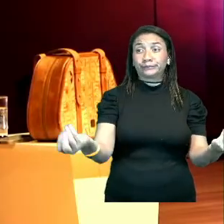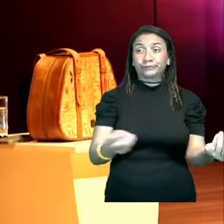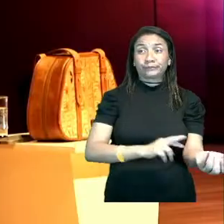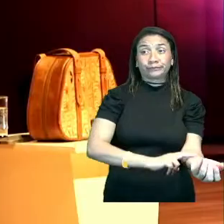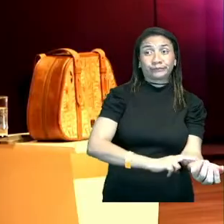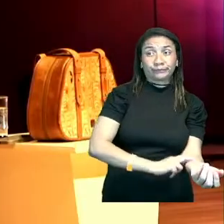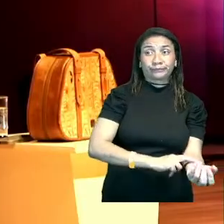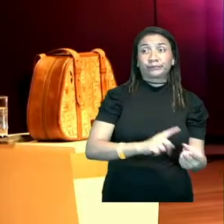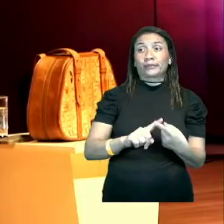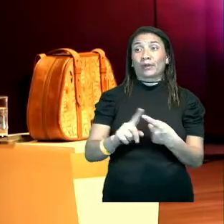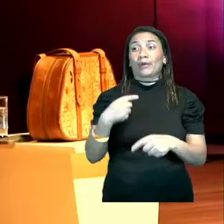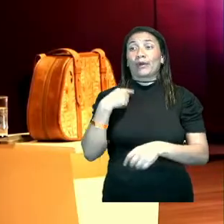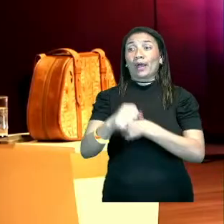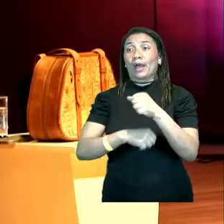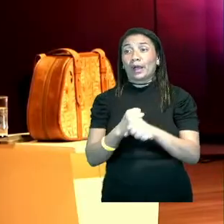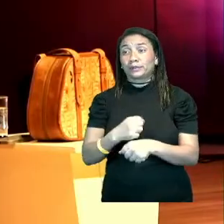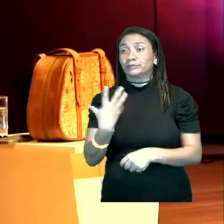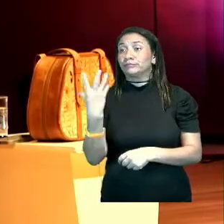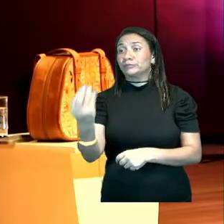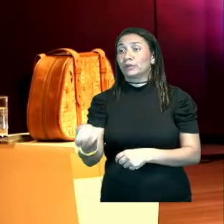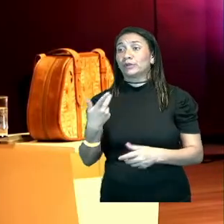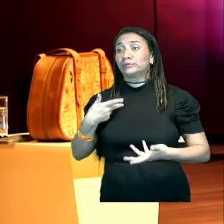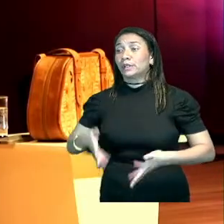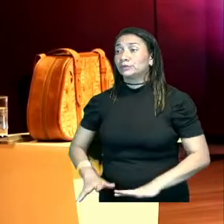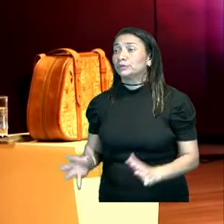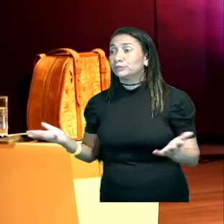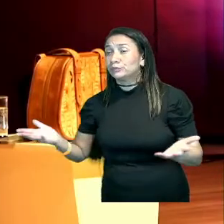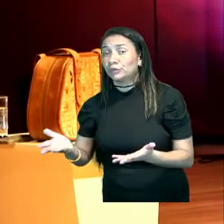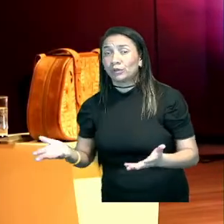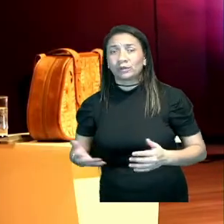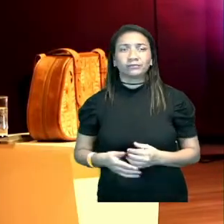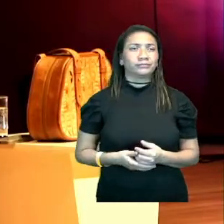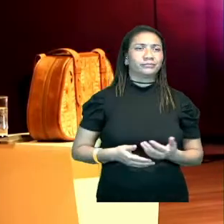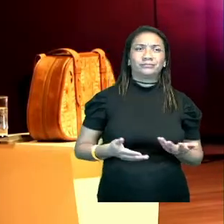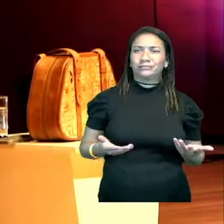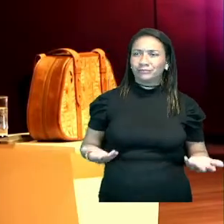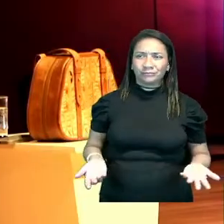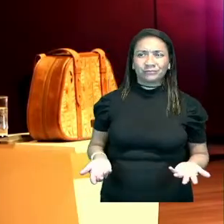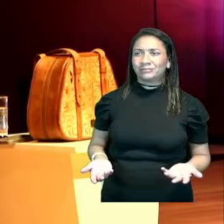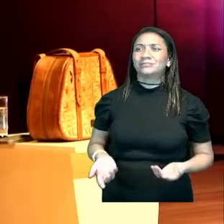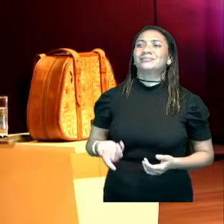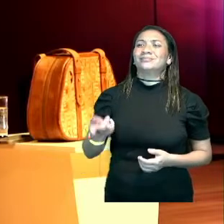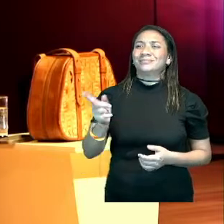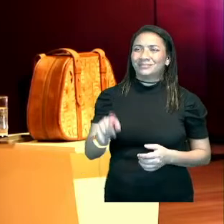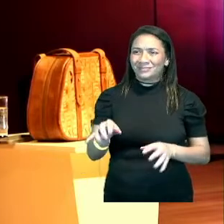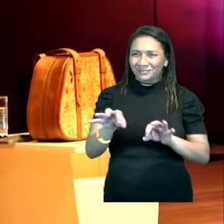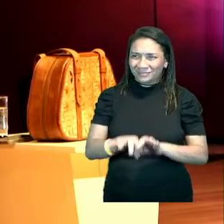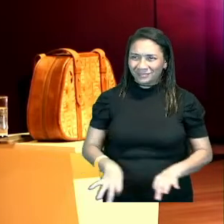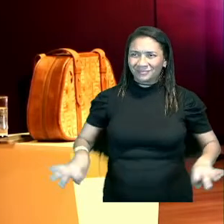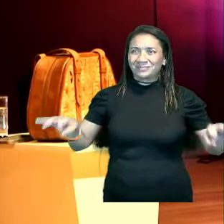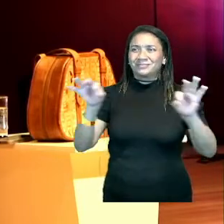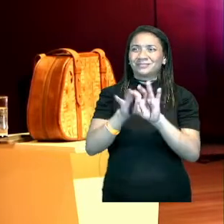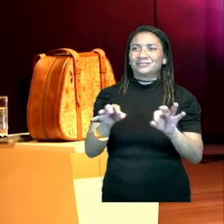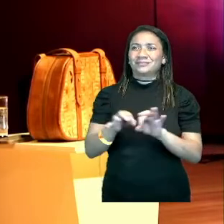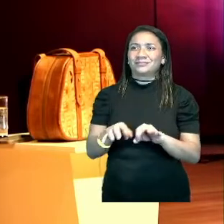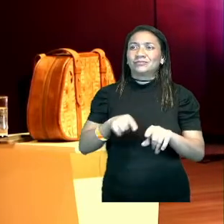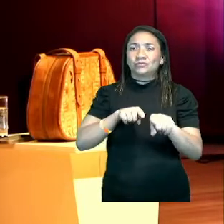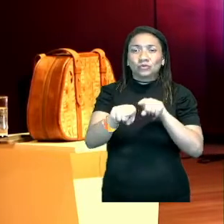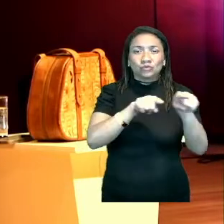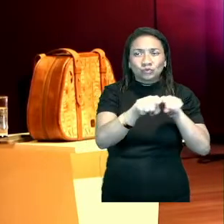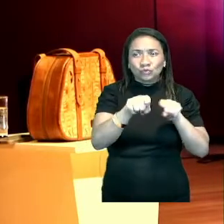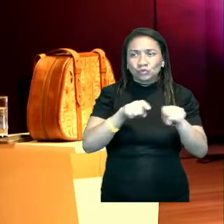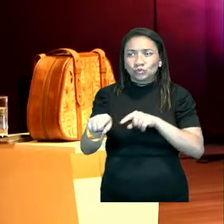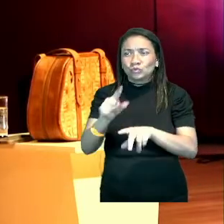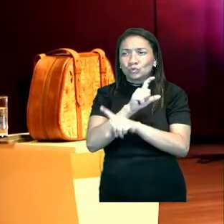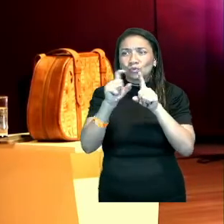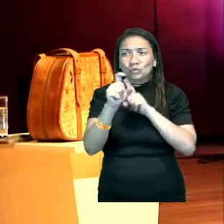origin, but by truly understanding the modalities of culture